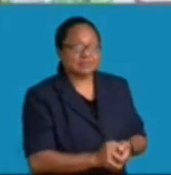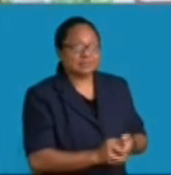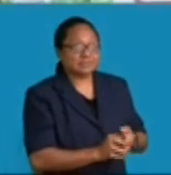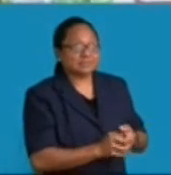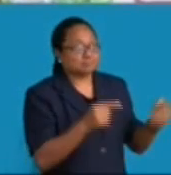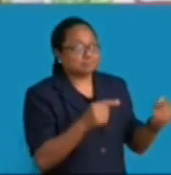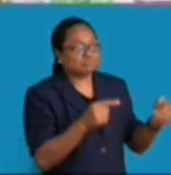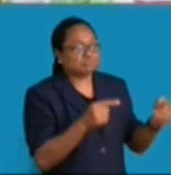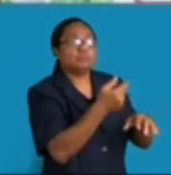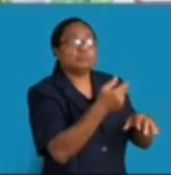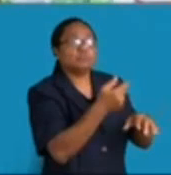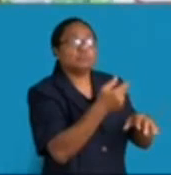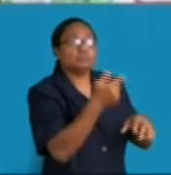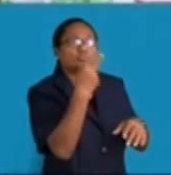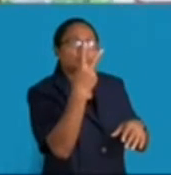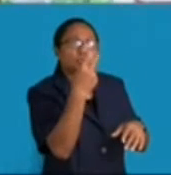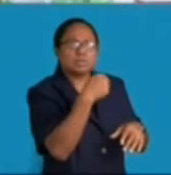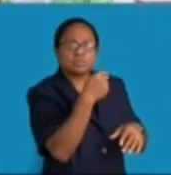265,